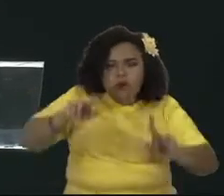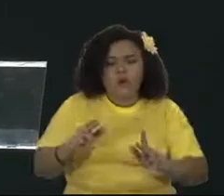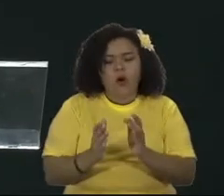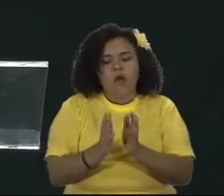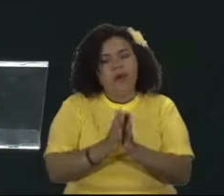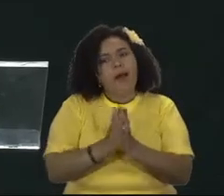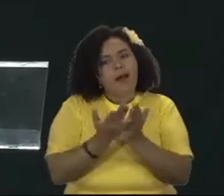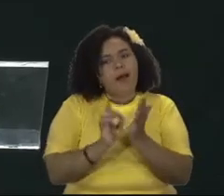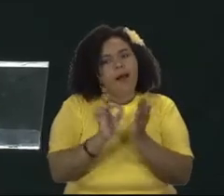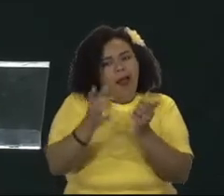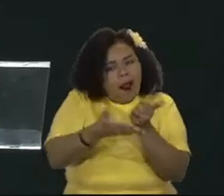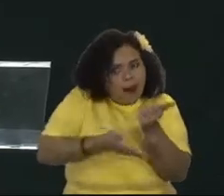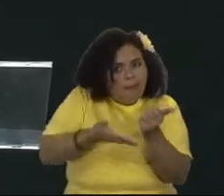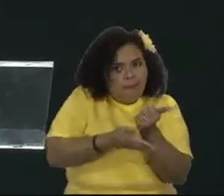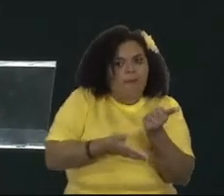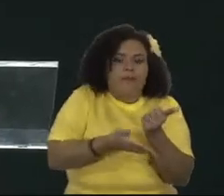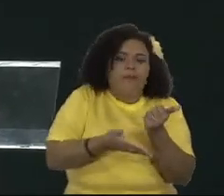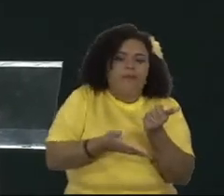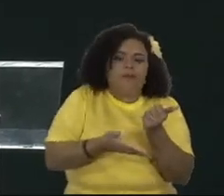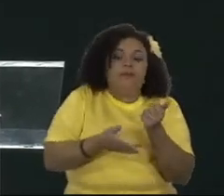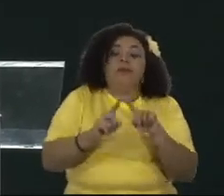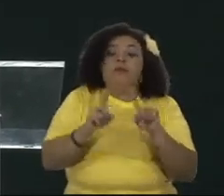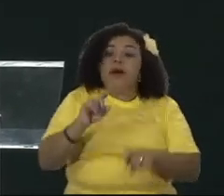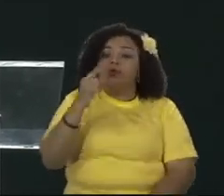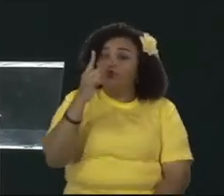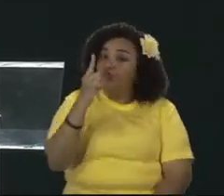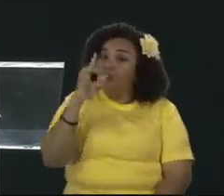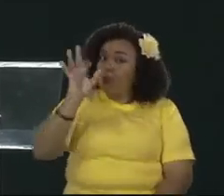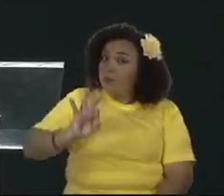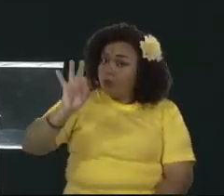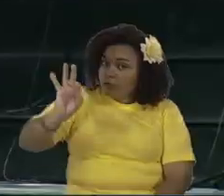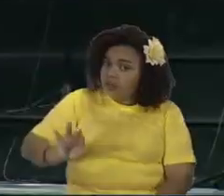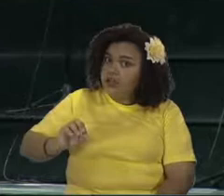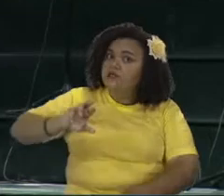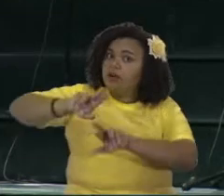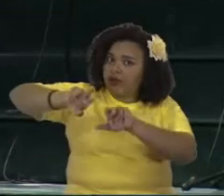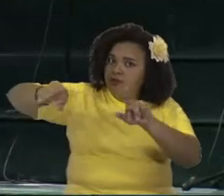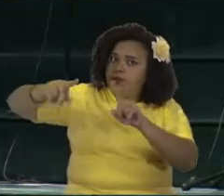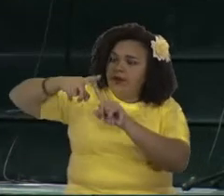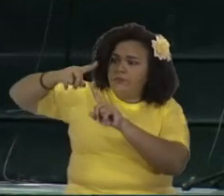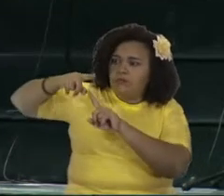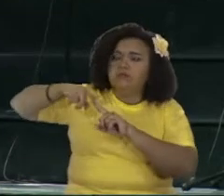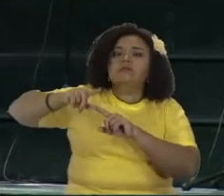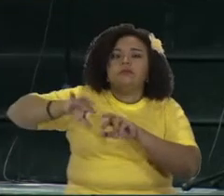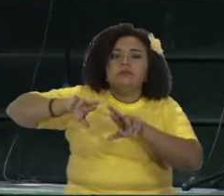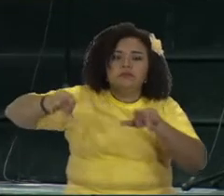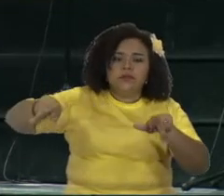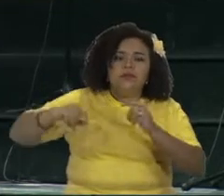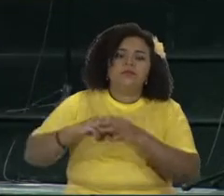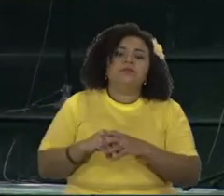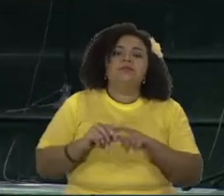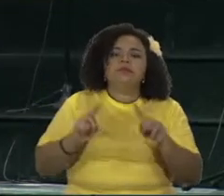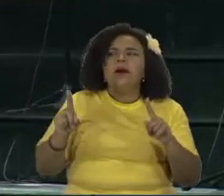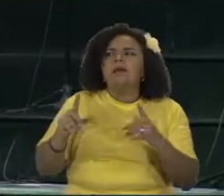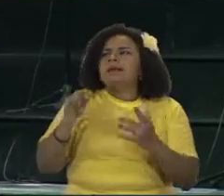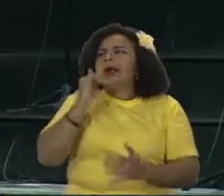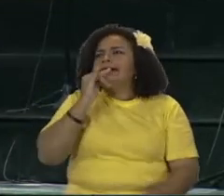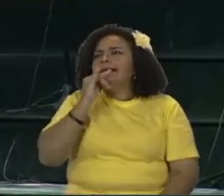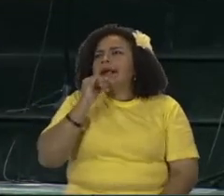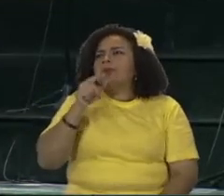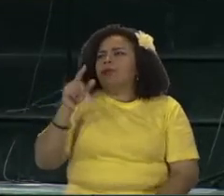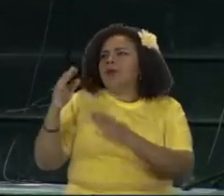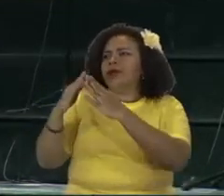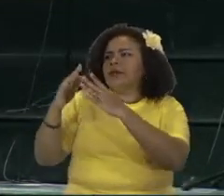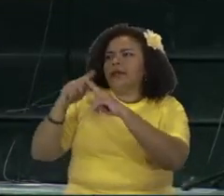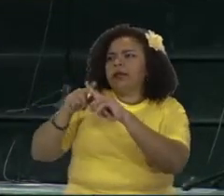And without it, there is no church anymore. And the 1%, it is the variety to make